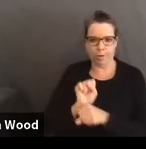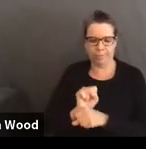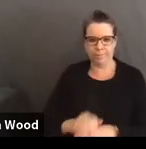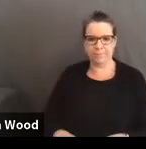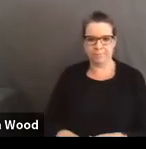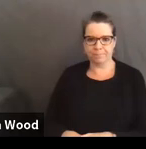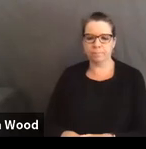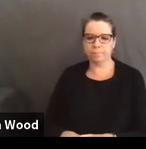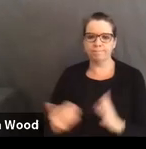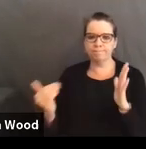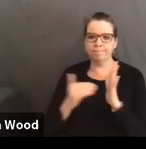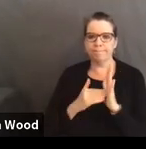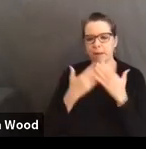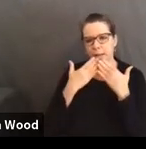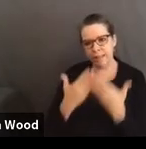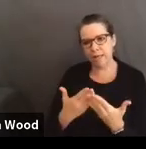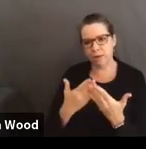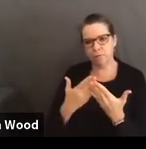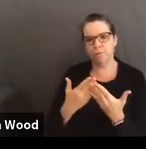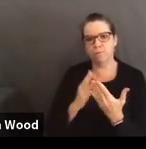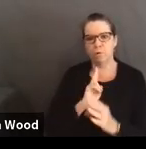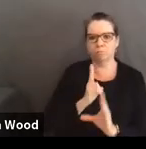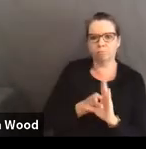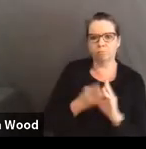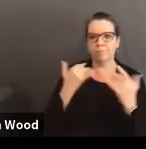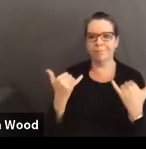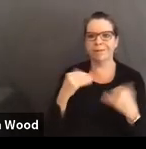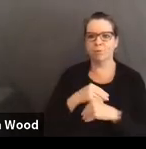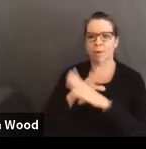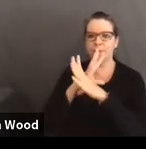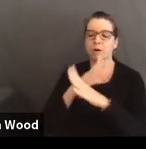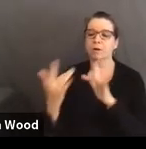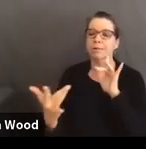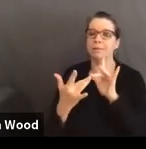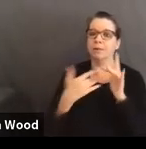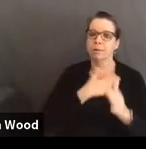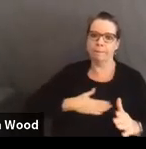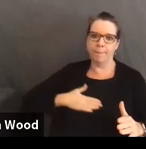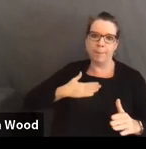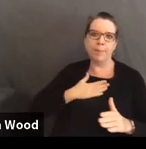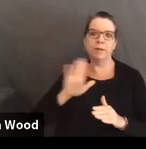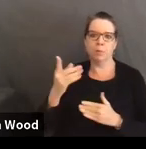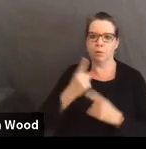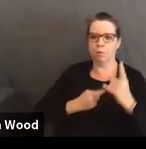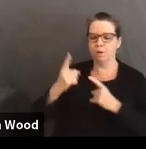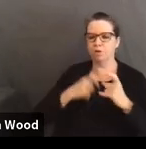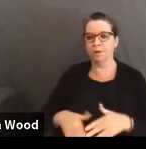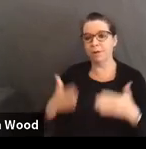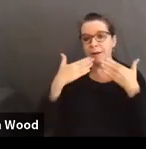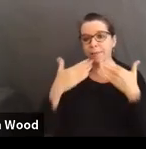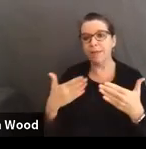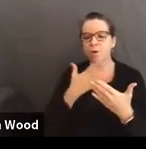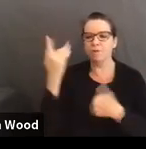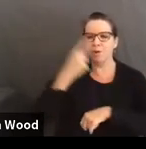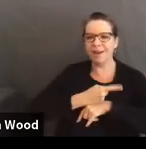And again, thank you for attending today, and continue to contact us and reach out with your questions. Thank you and have a great